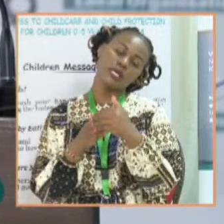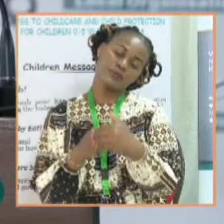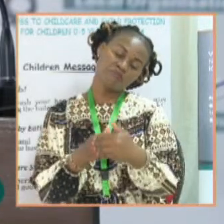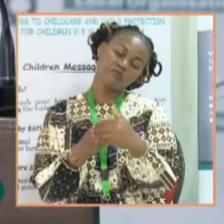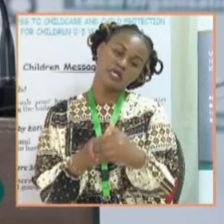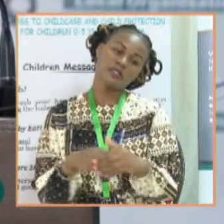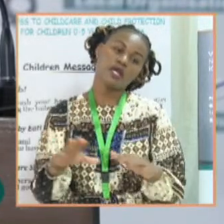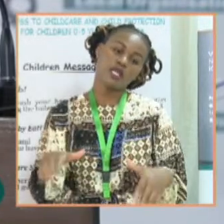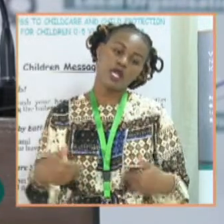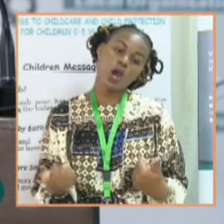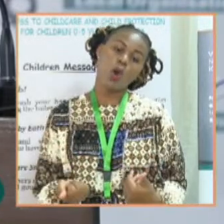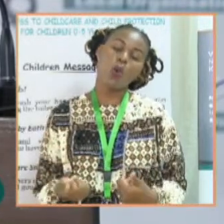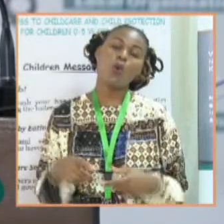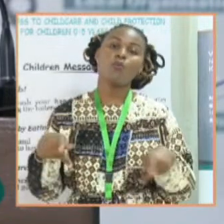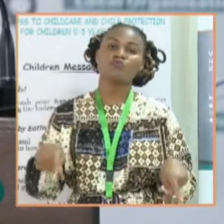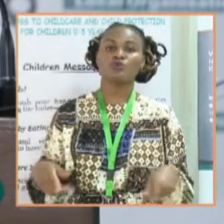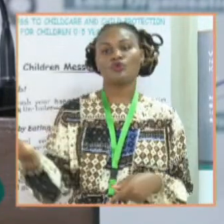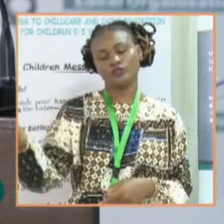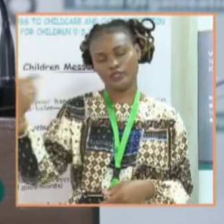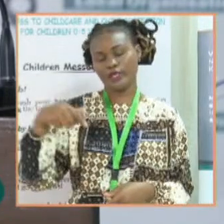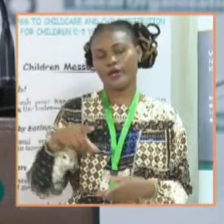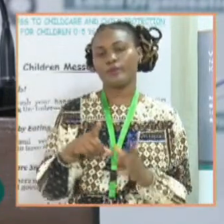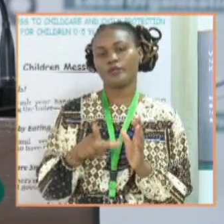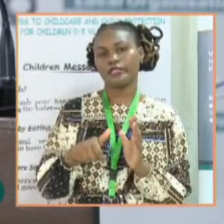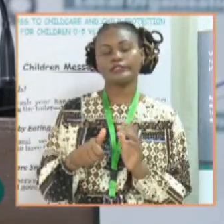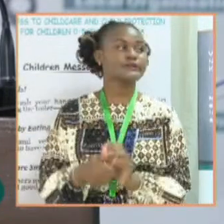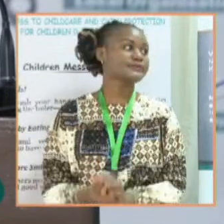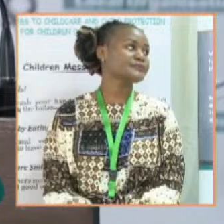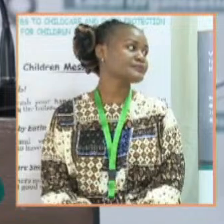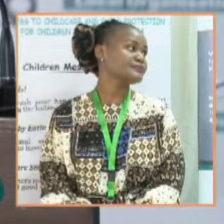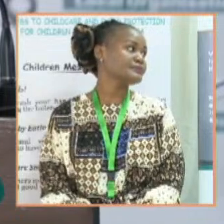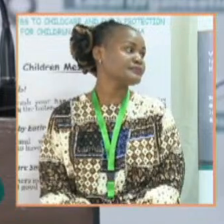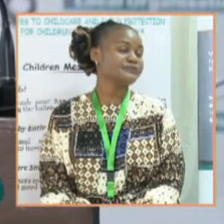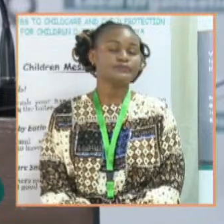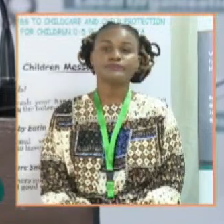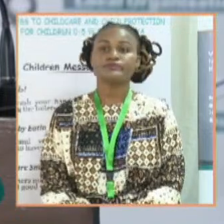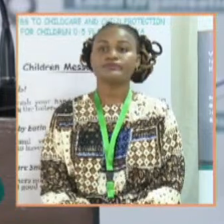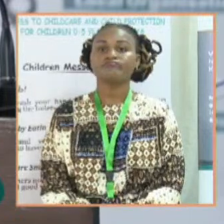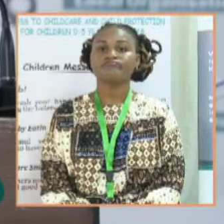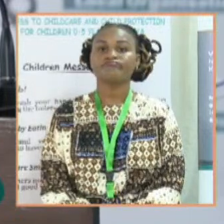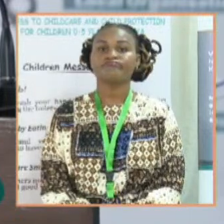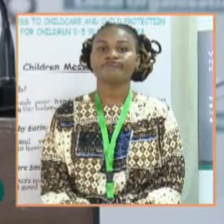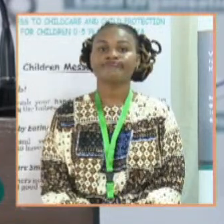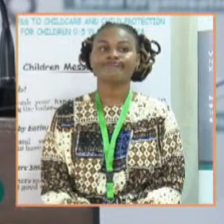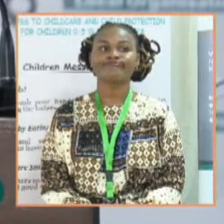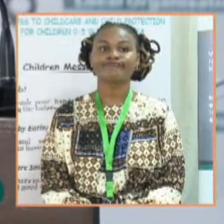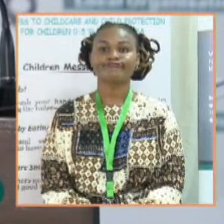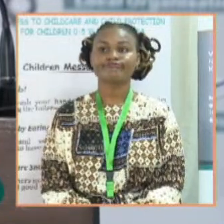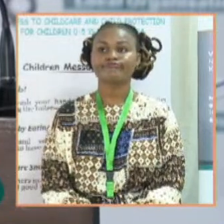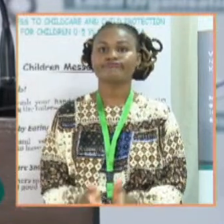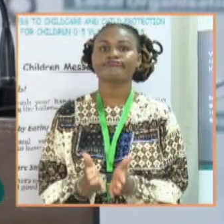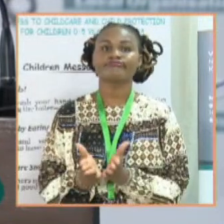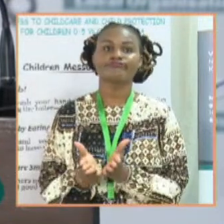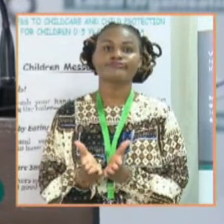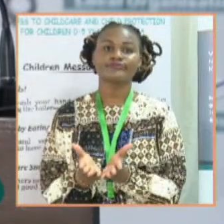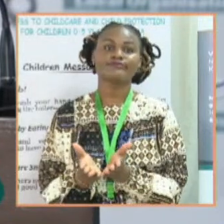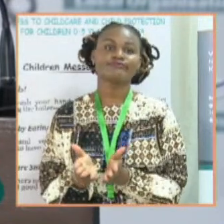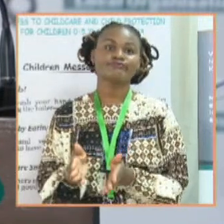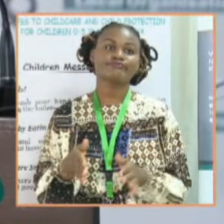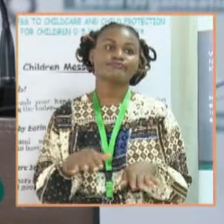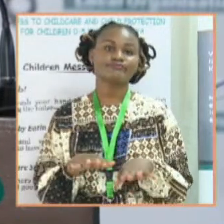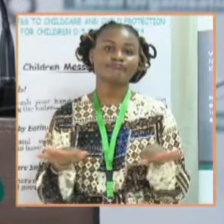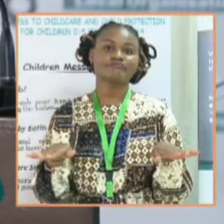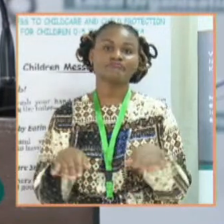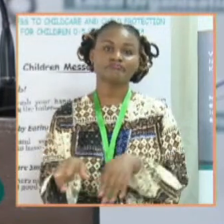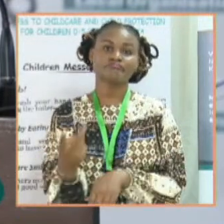rooms. So let's diligently walk out pole pole. There are 2 serving portions, serving spaces. So help me